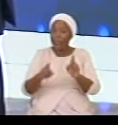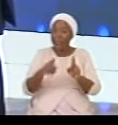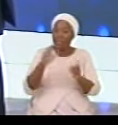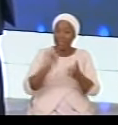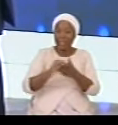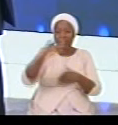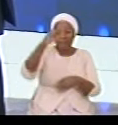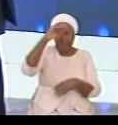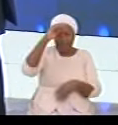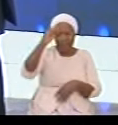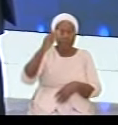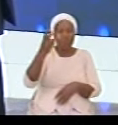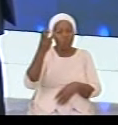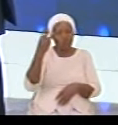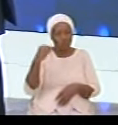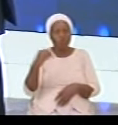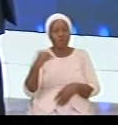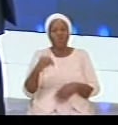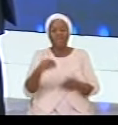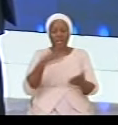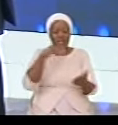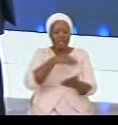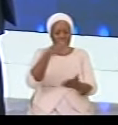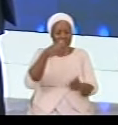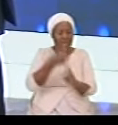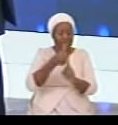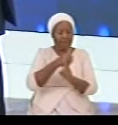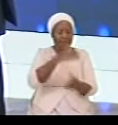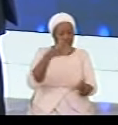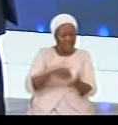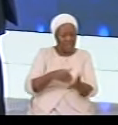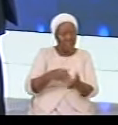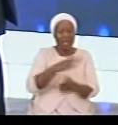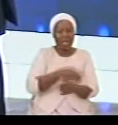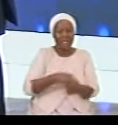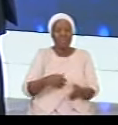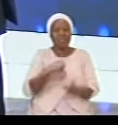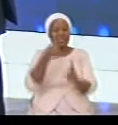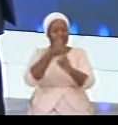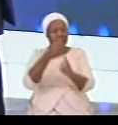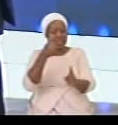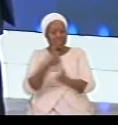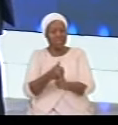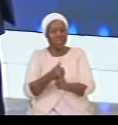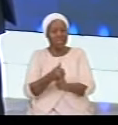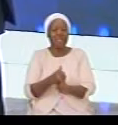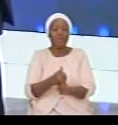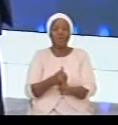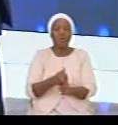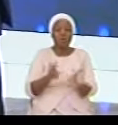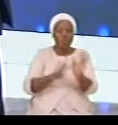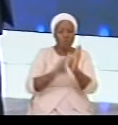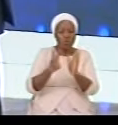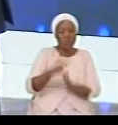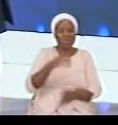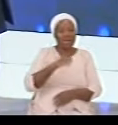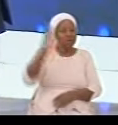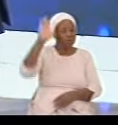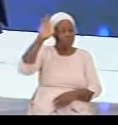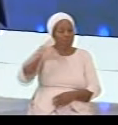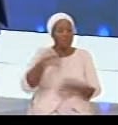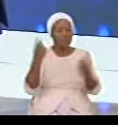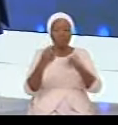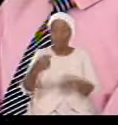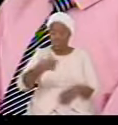man was self-centered, self-willed, and stubborn, and sinful. I will not